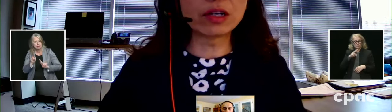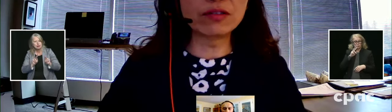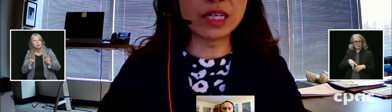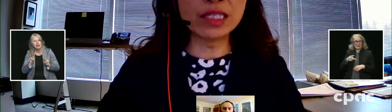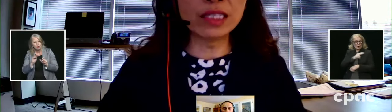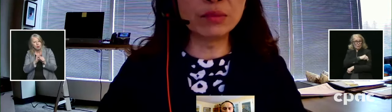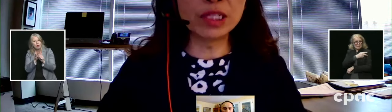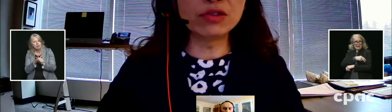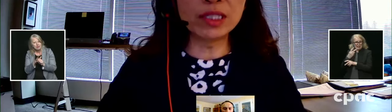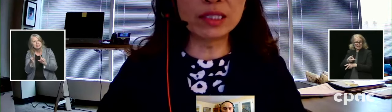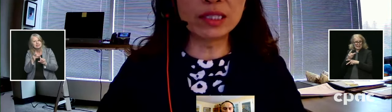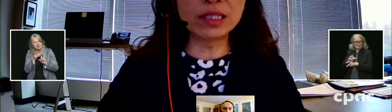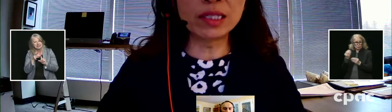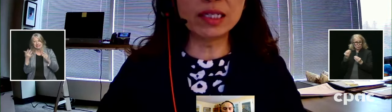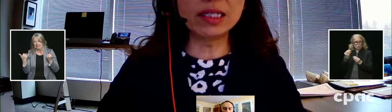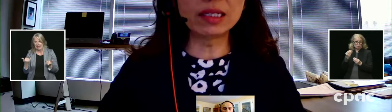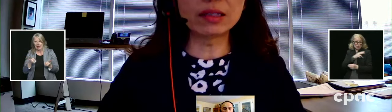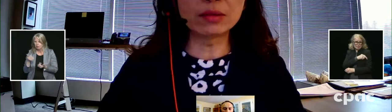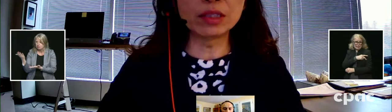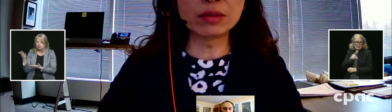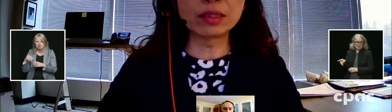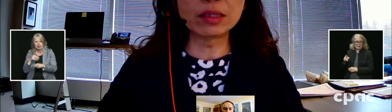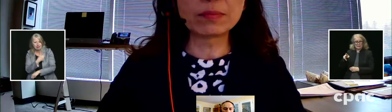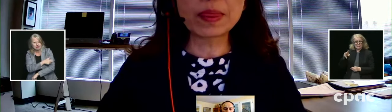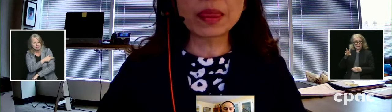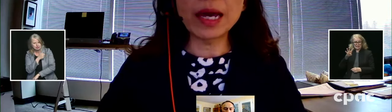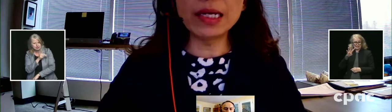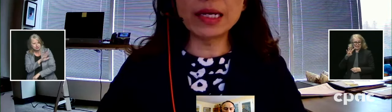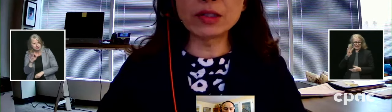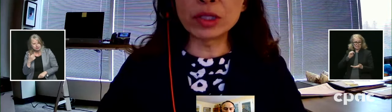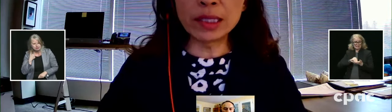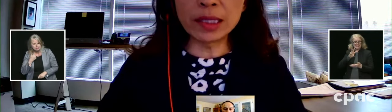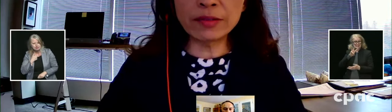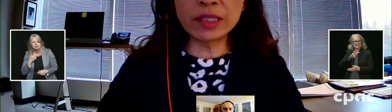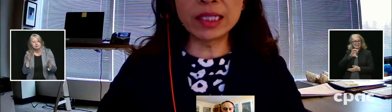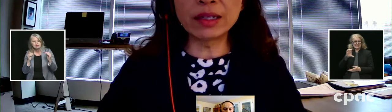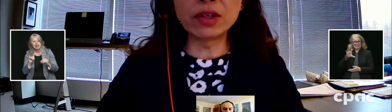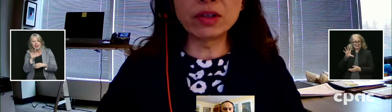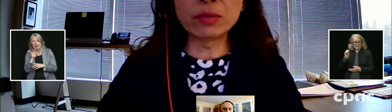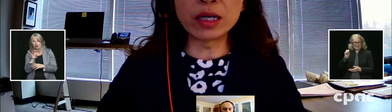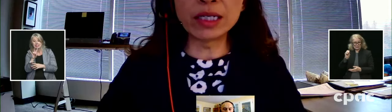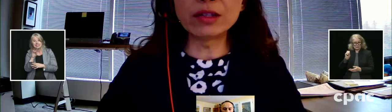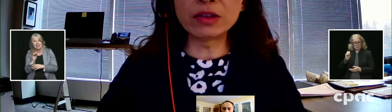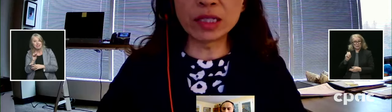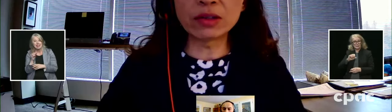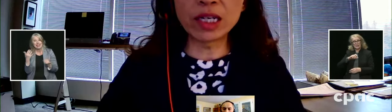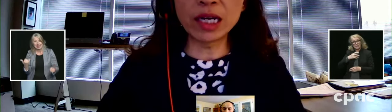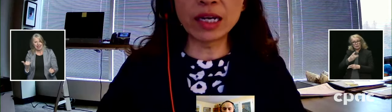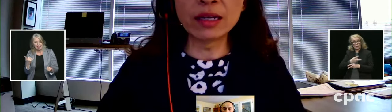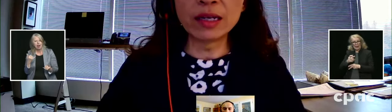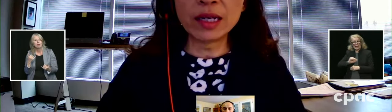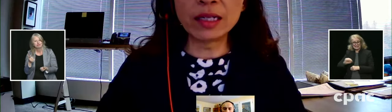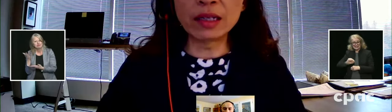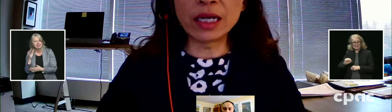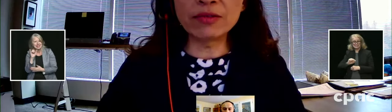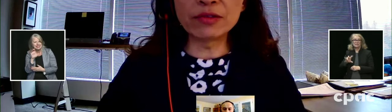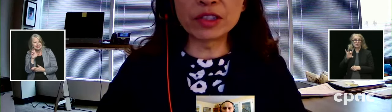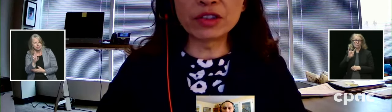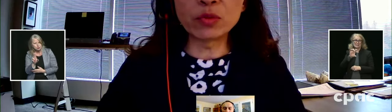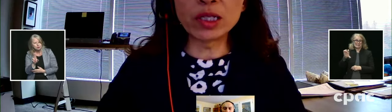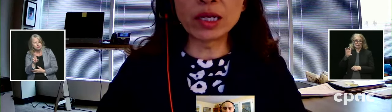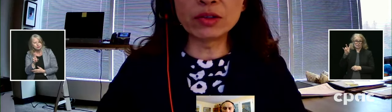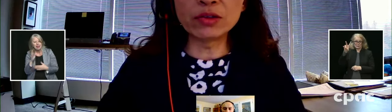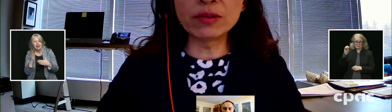with COVID-19 being treated in Canadian hospitals, 870 of whom are in critical care, and on